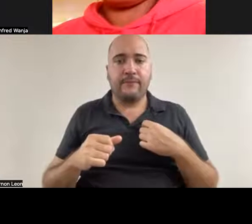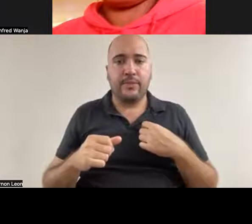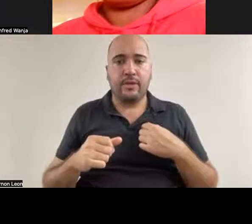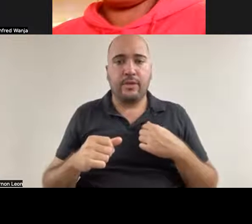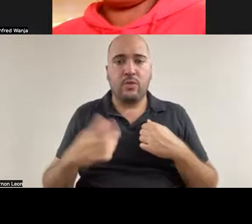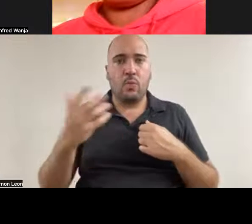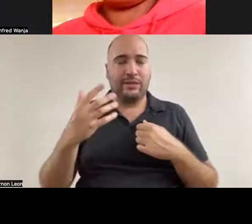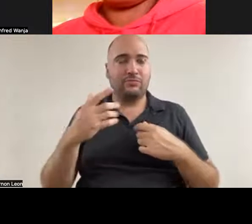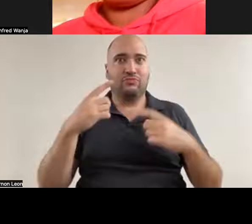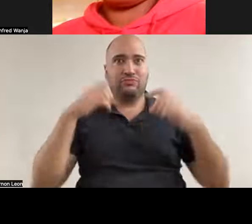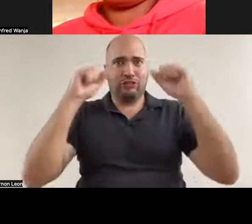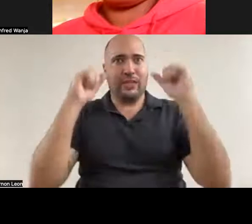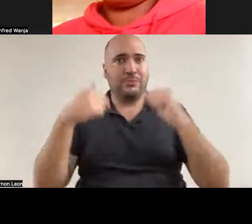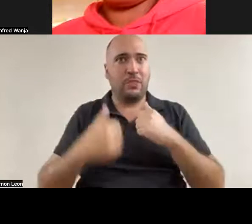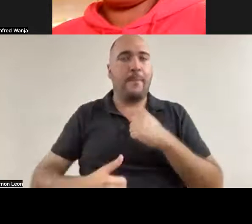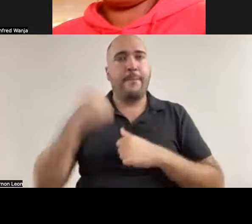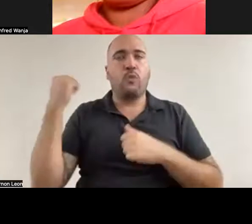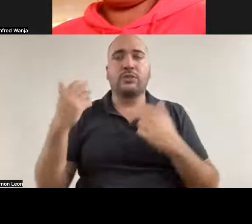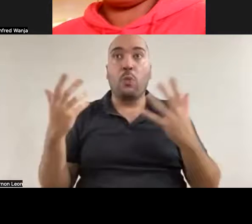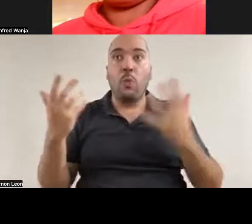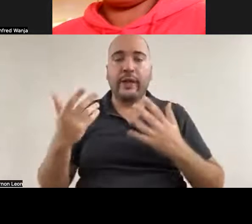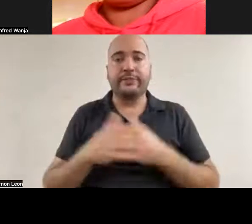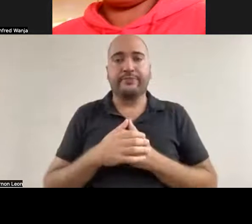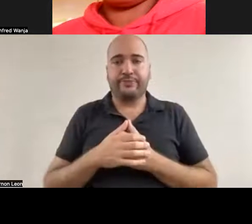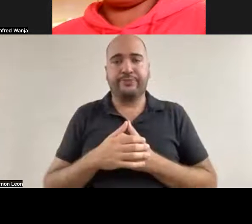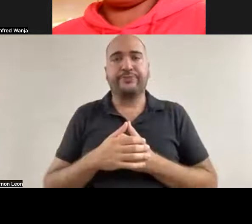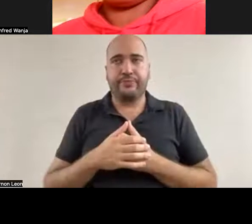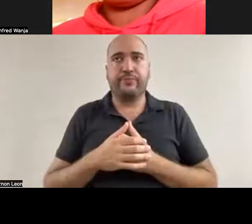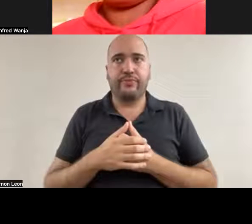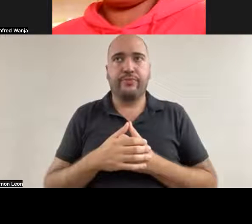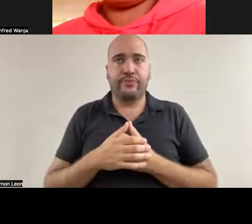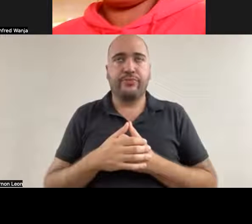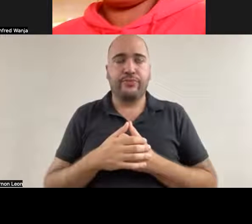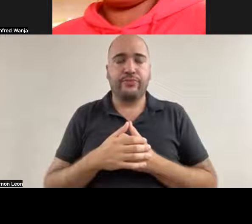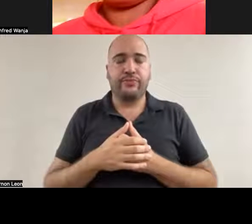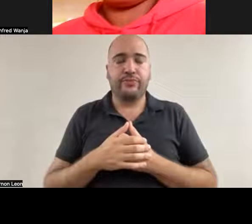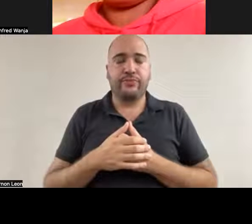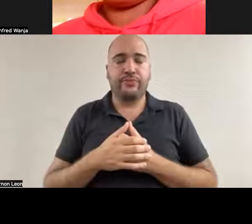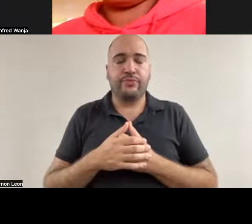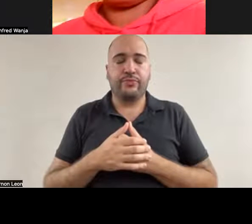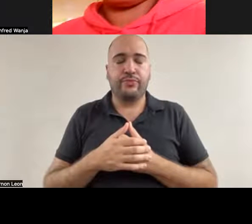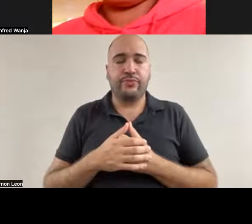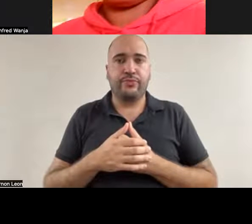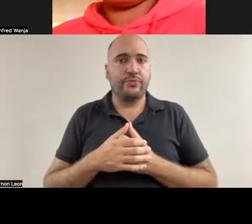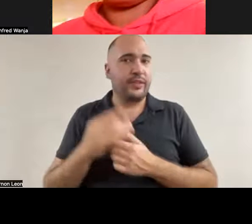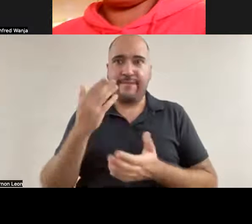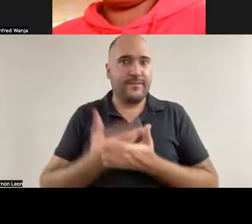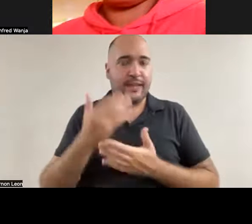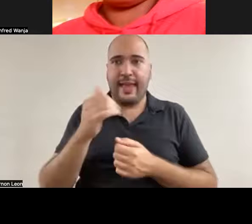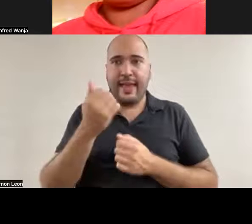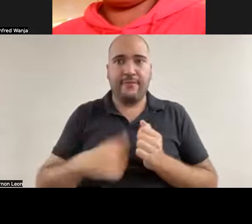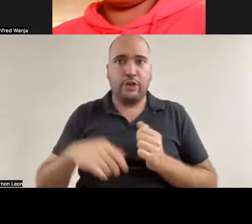astonished me the most was the fact that every person in the country